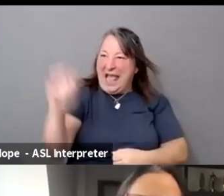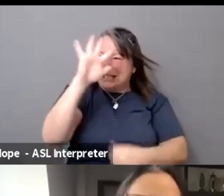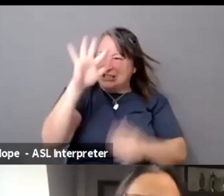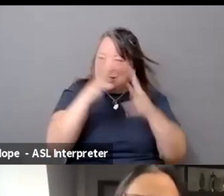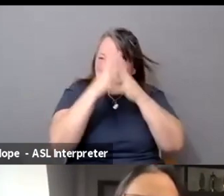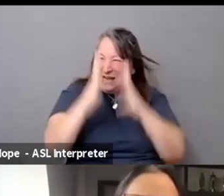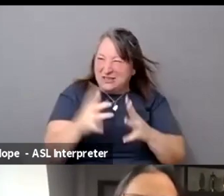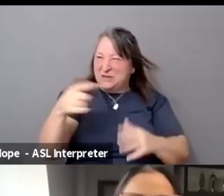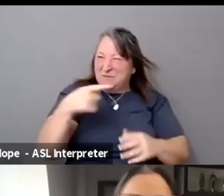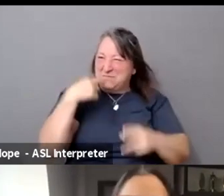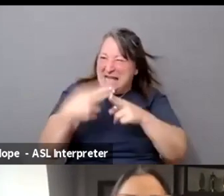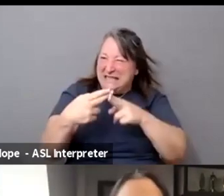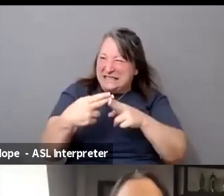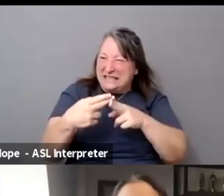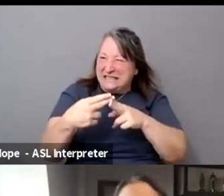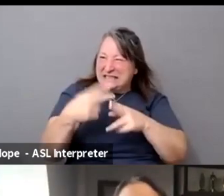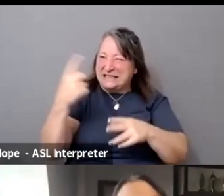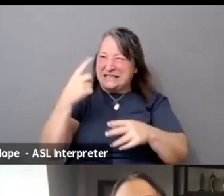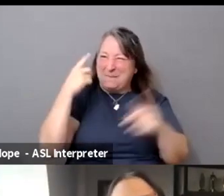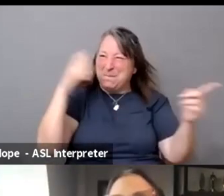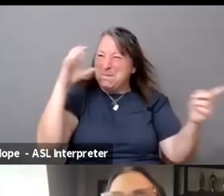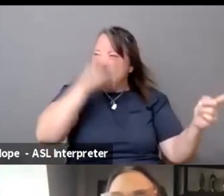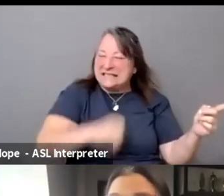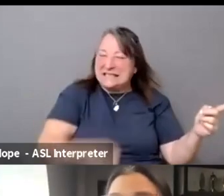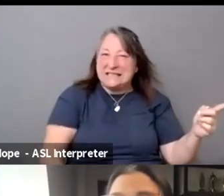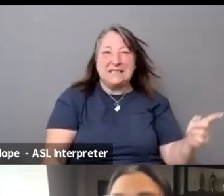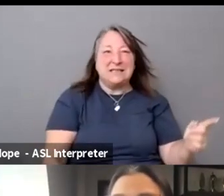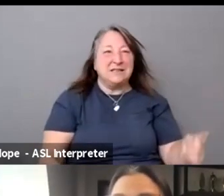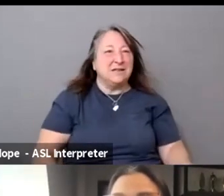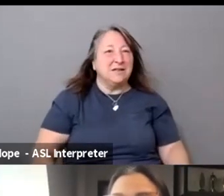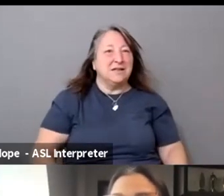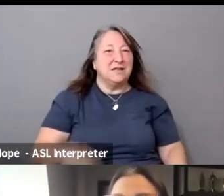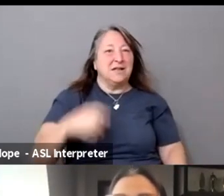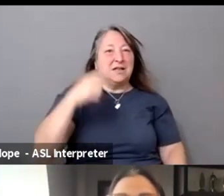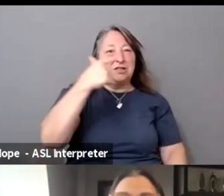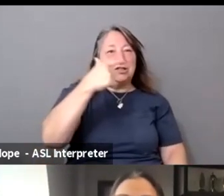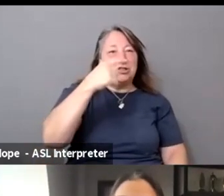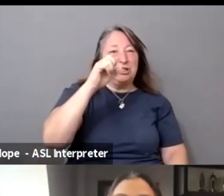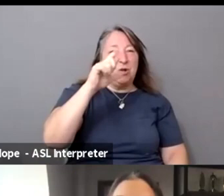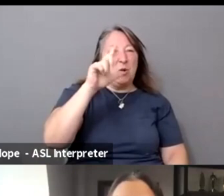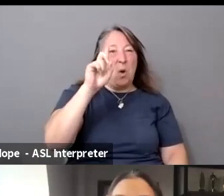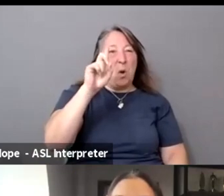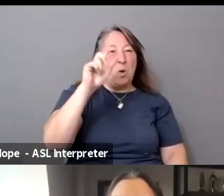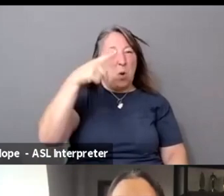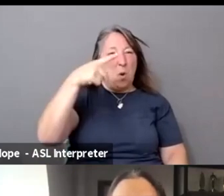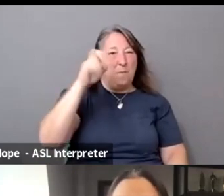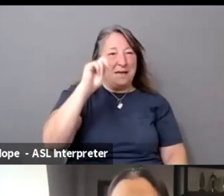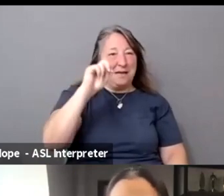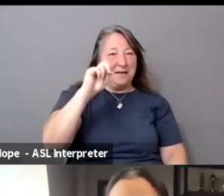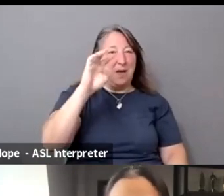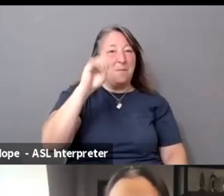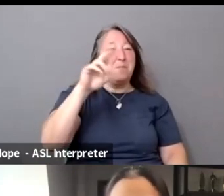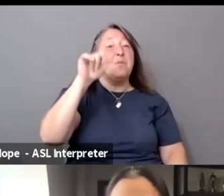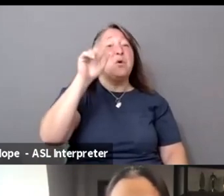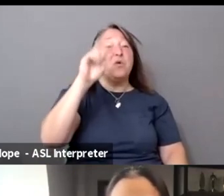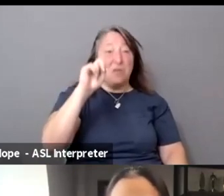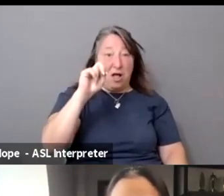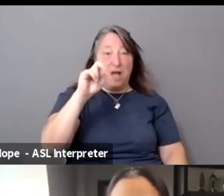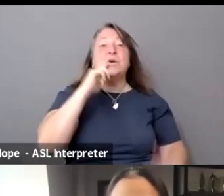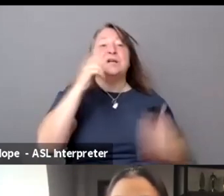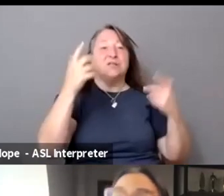or you mentioned some, they didn't hear that. It's Gold Open. And just so you know, Mulan was also a Gold Open film,